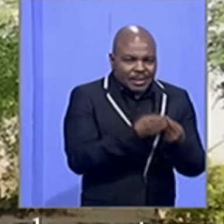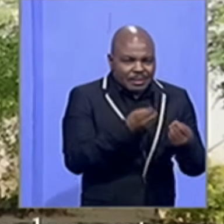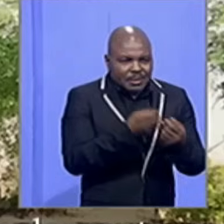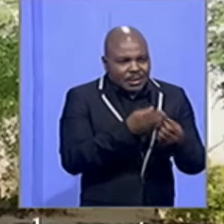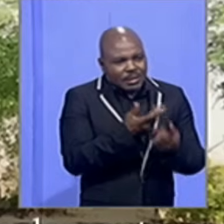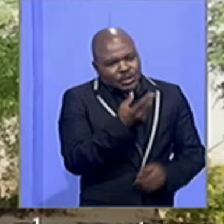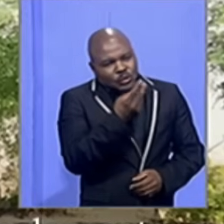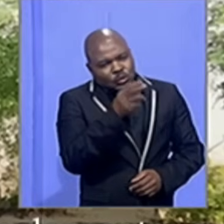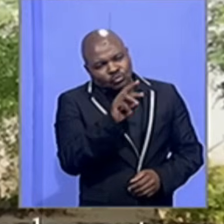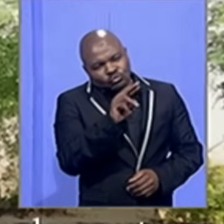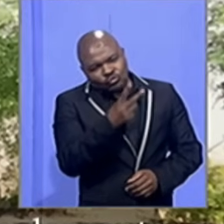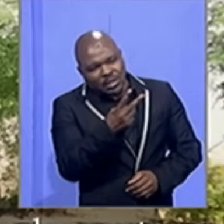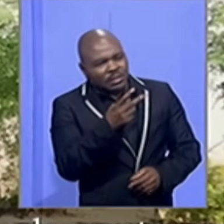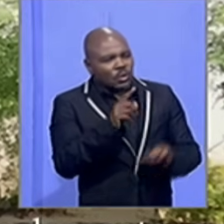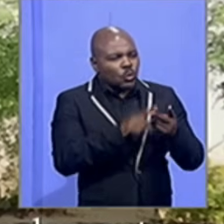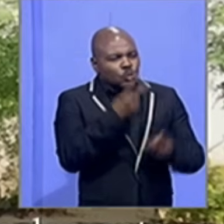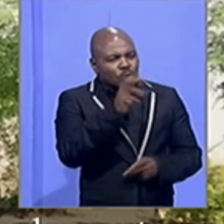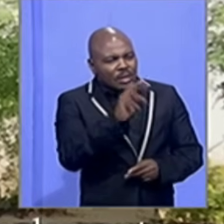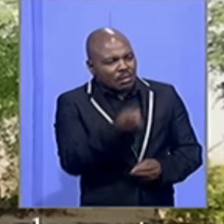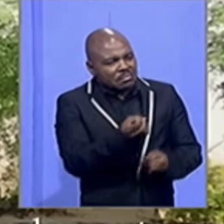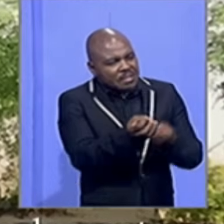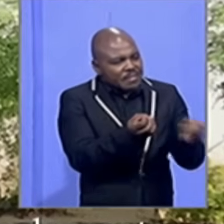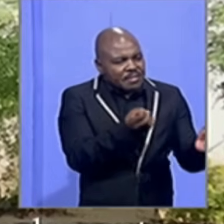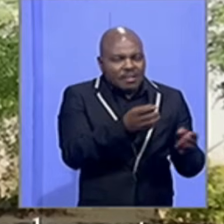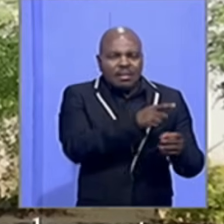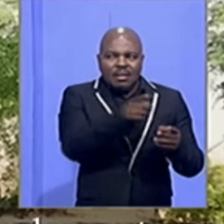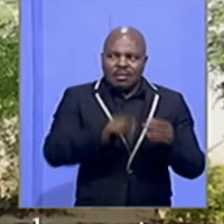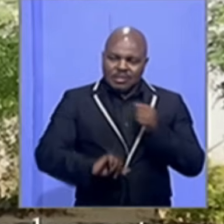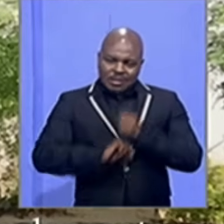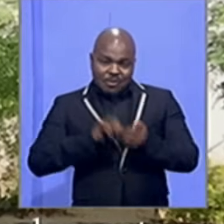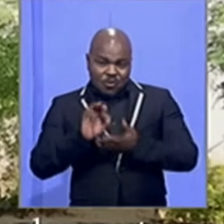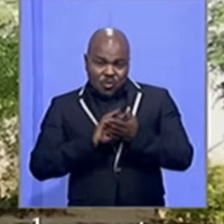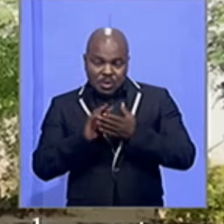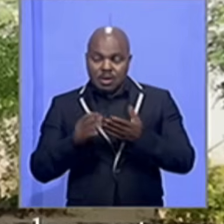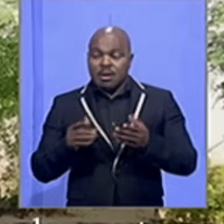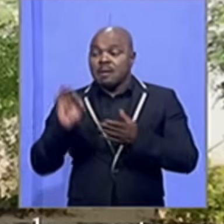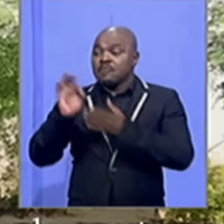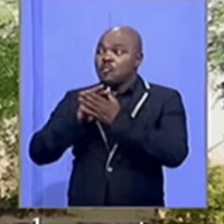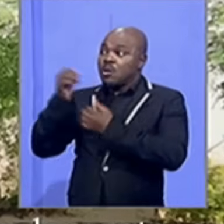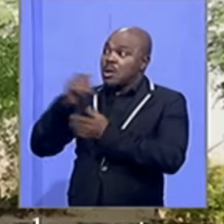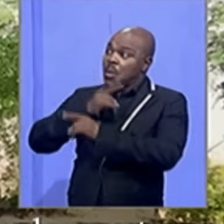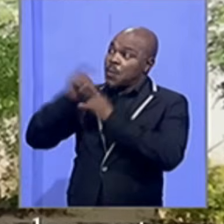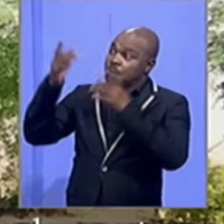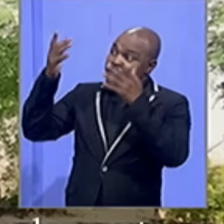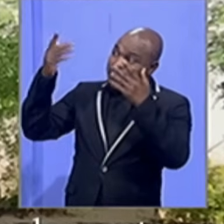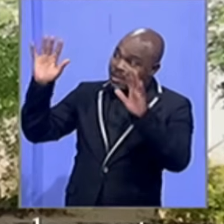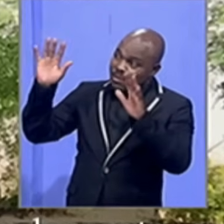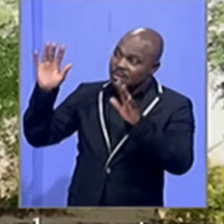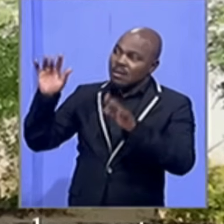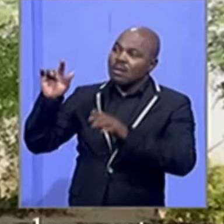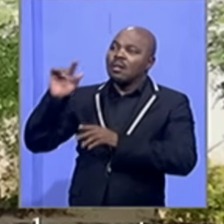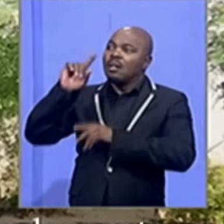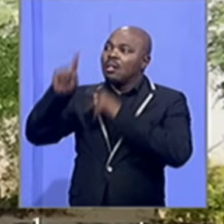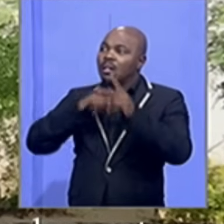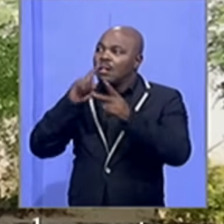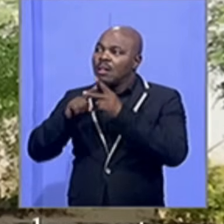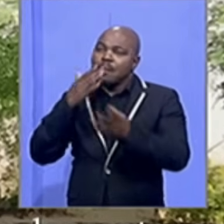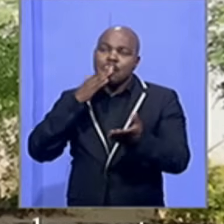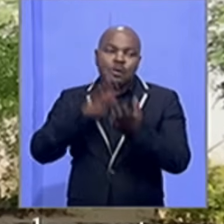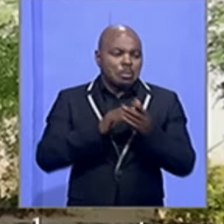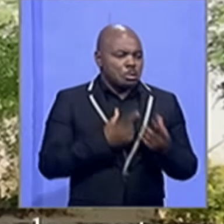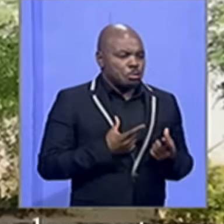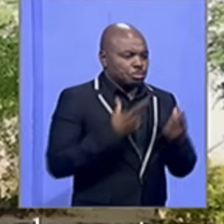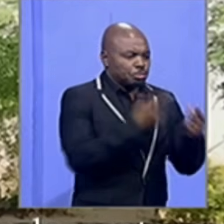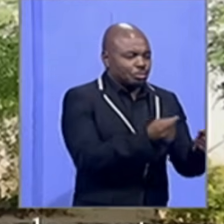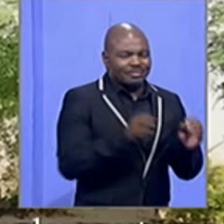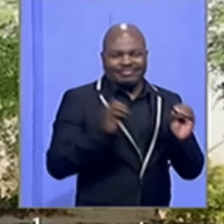2 rand or 20 rantanyana then o re votela mara after setse ba votile ga ba sa dira selo reng ba